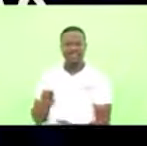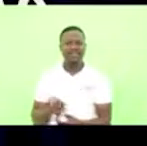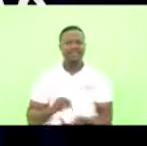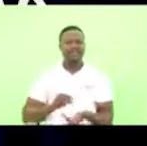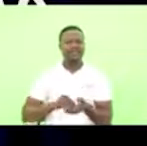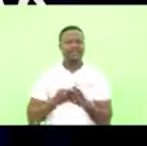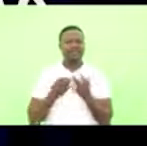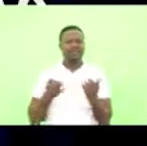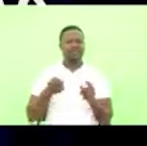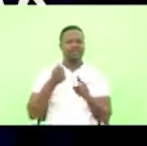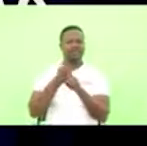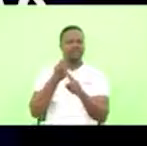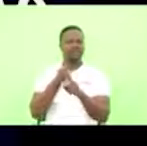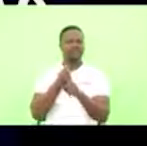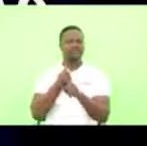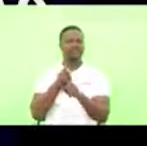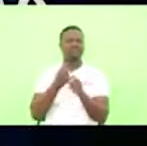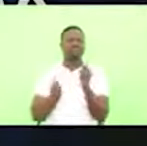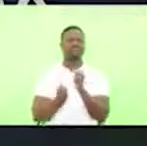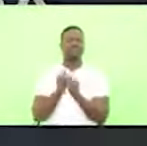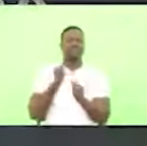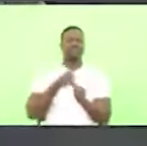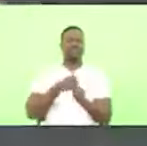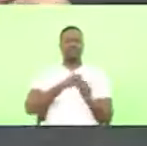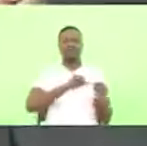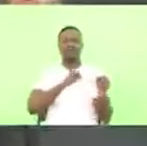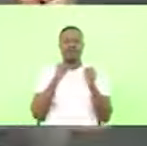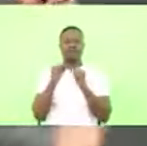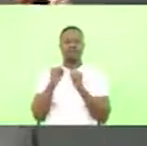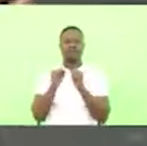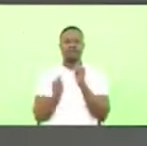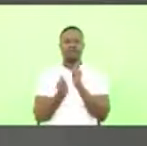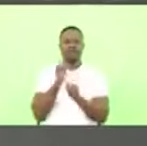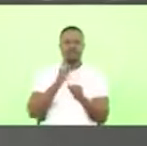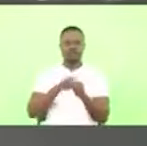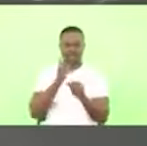authority, you must always be careful of your authority.